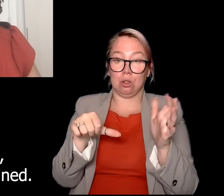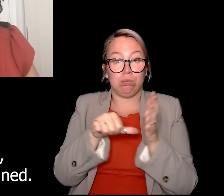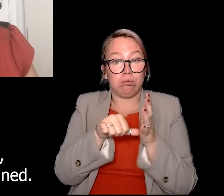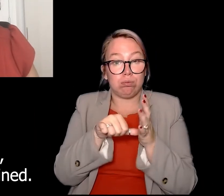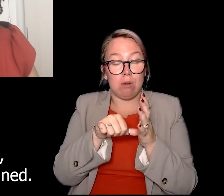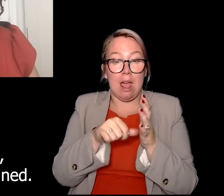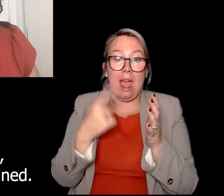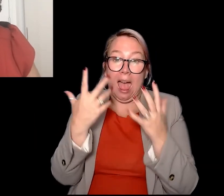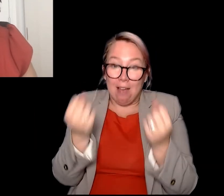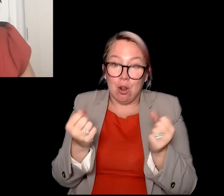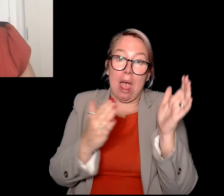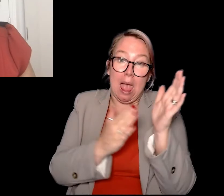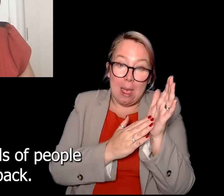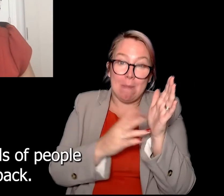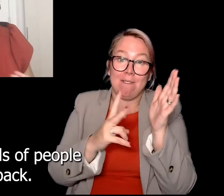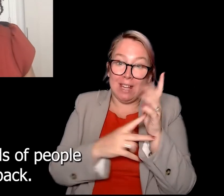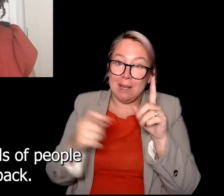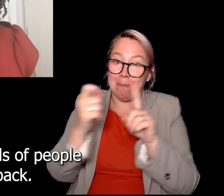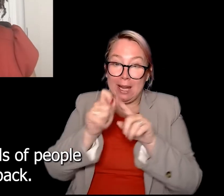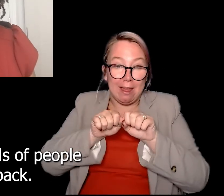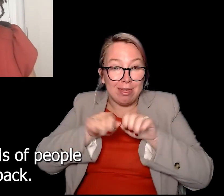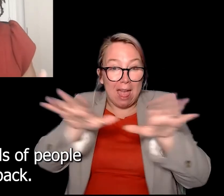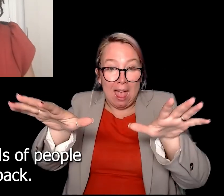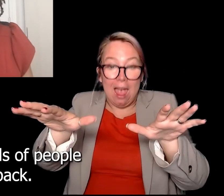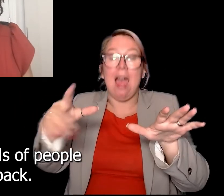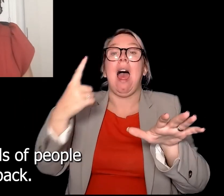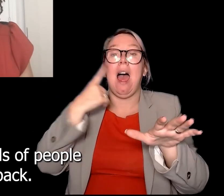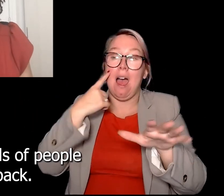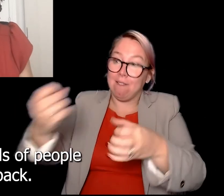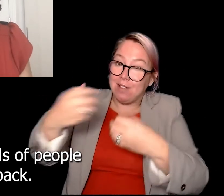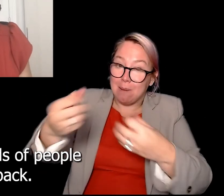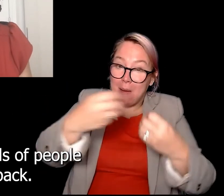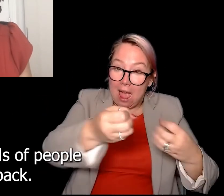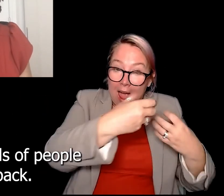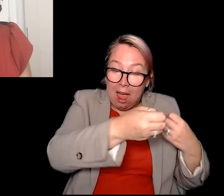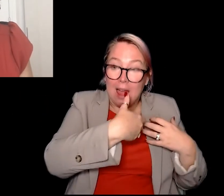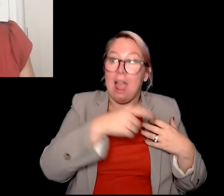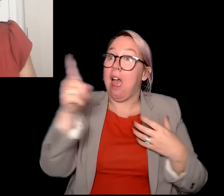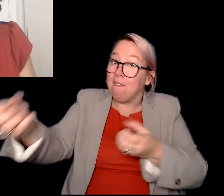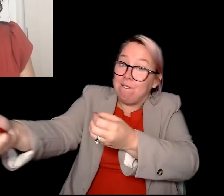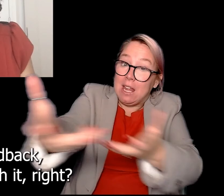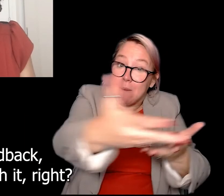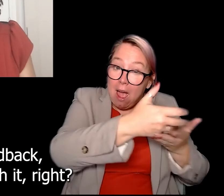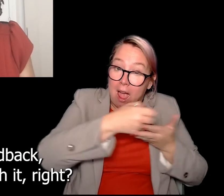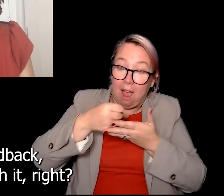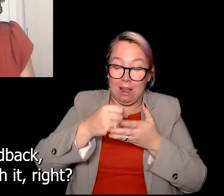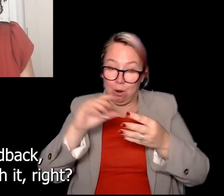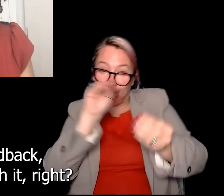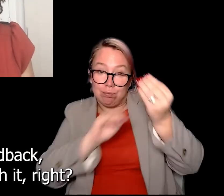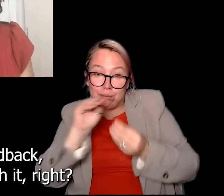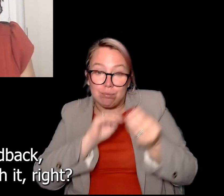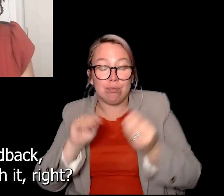like you said, you are resource constrained. You have to get some MVP out there in the hands of people so that you can get feedback. But it's critical that once you get